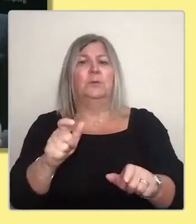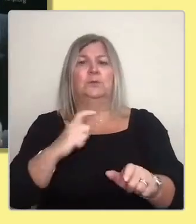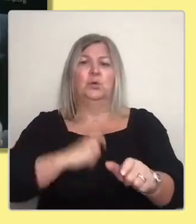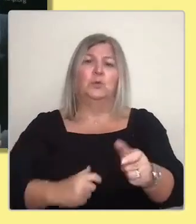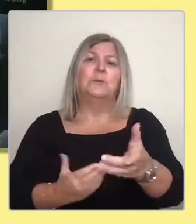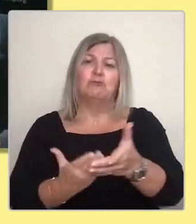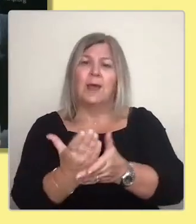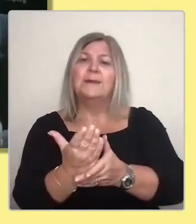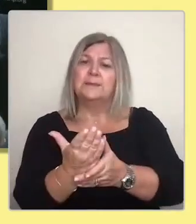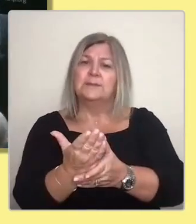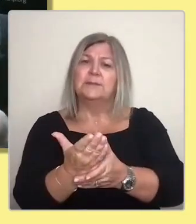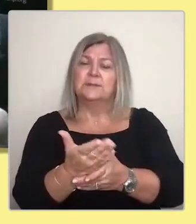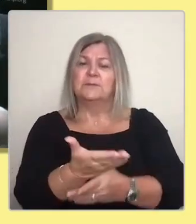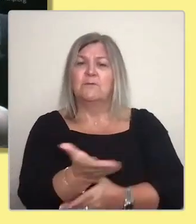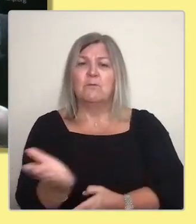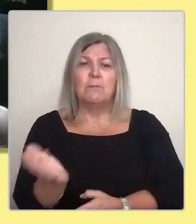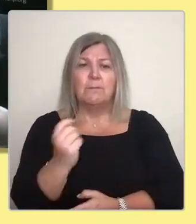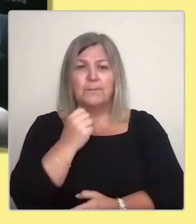Thank you.